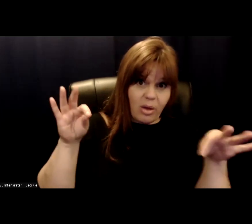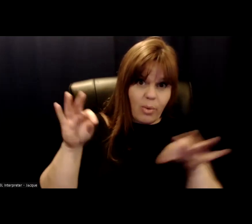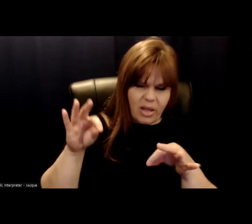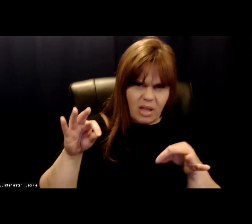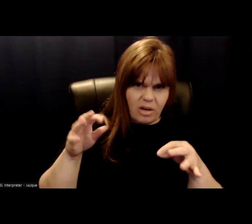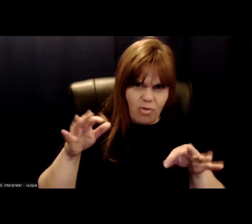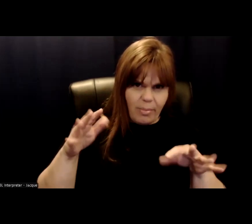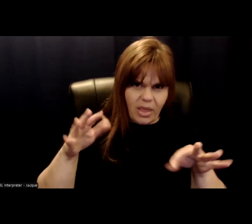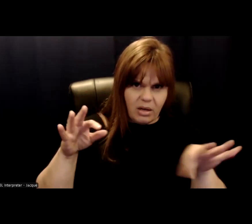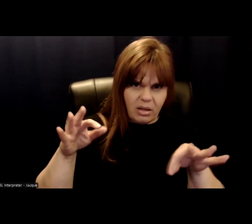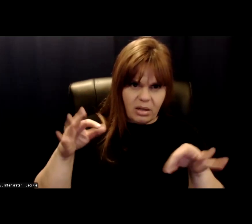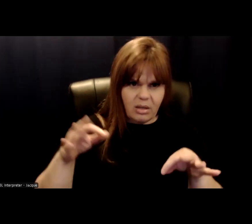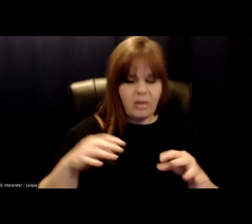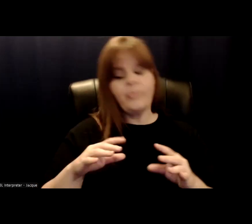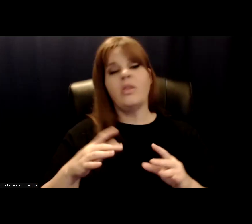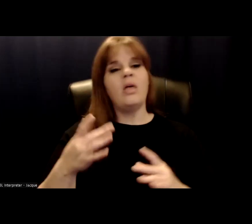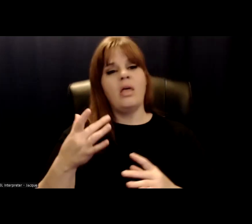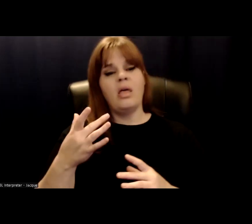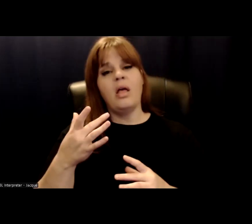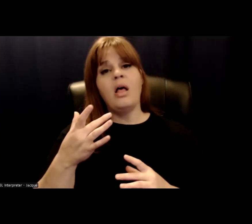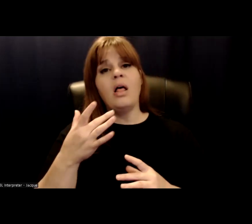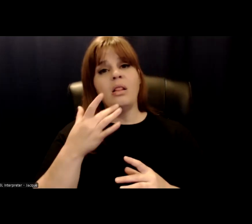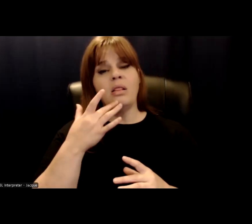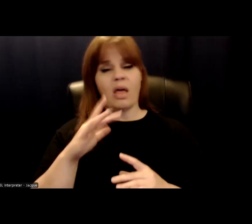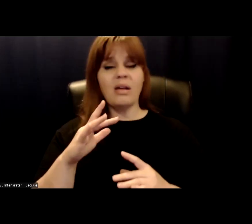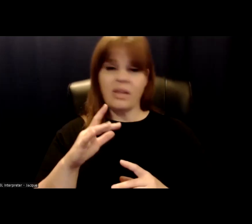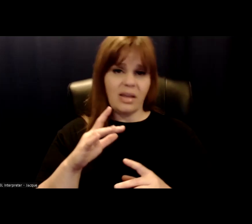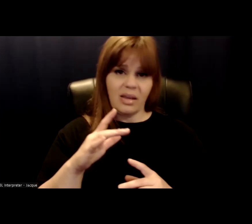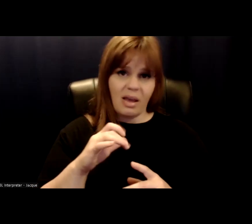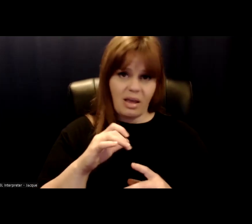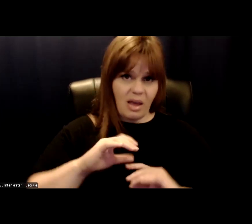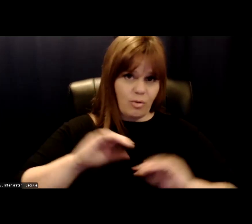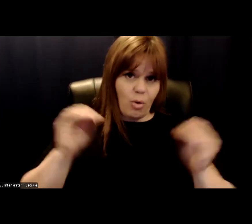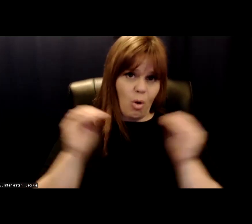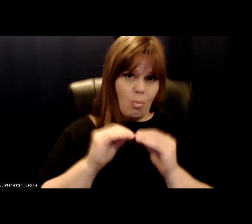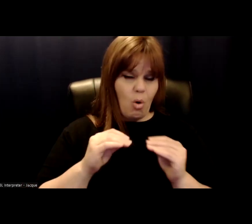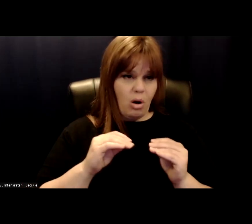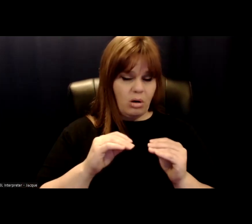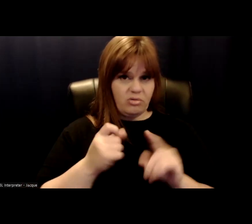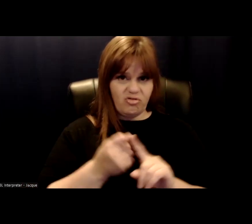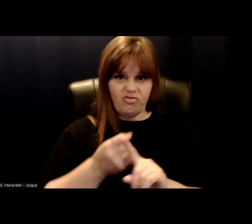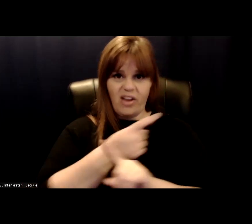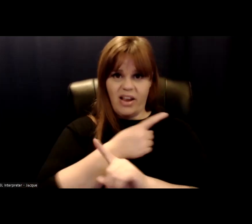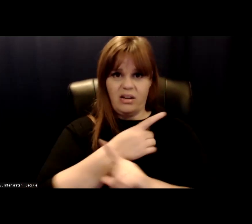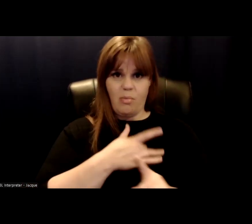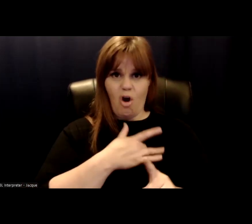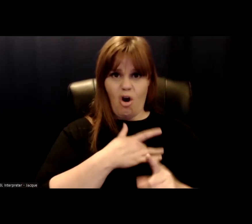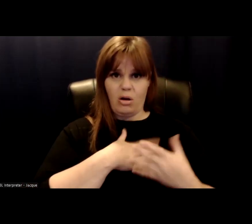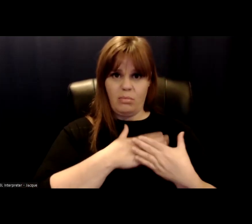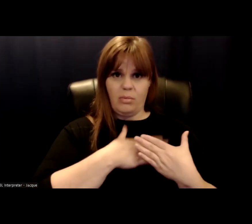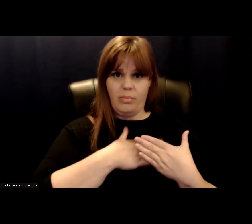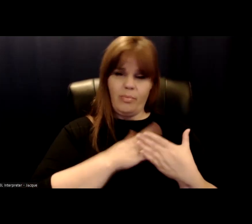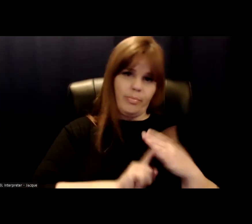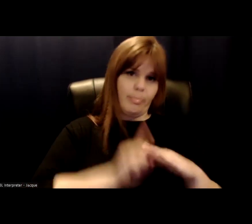Luckily, I no longer have the random heart rate spikes above 200. I still deal